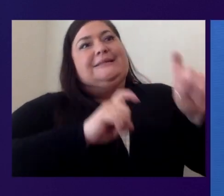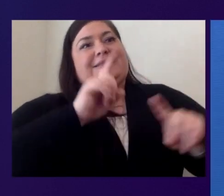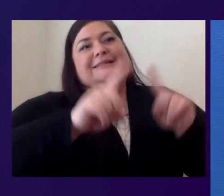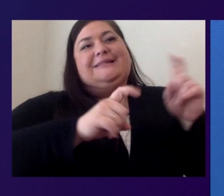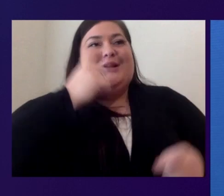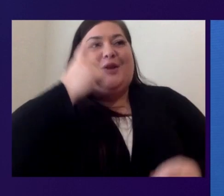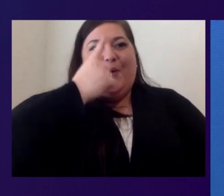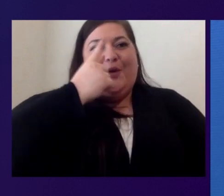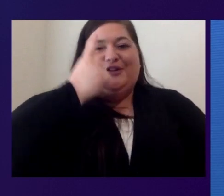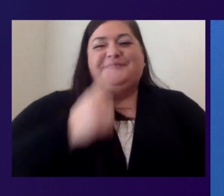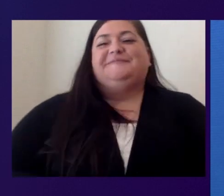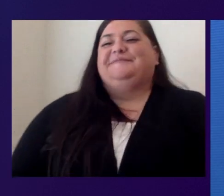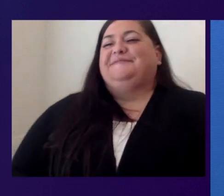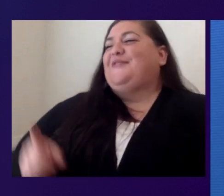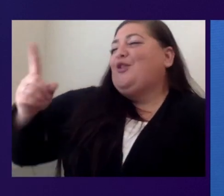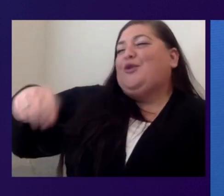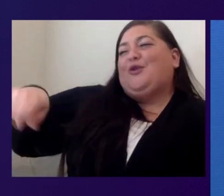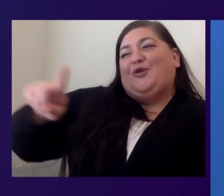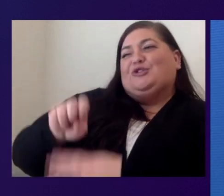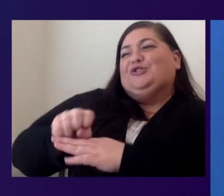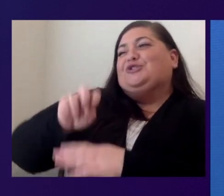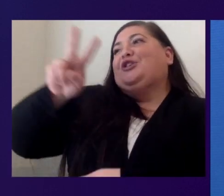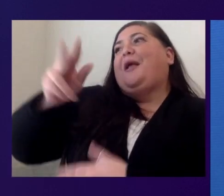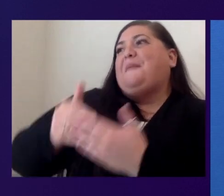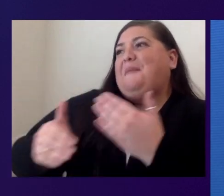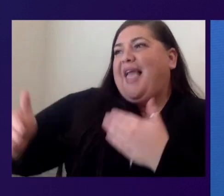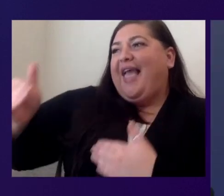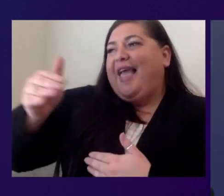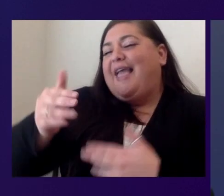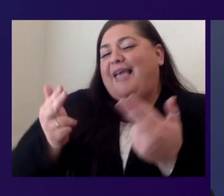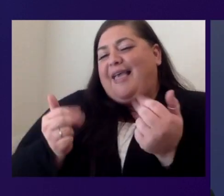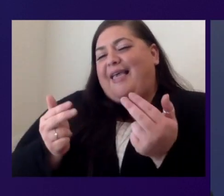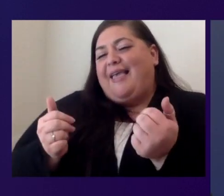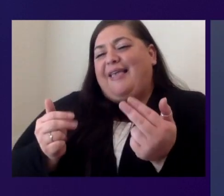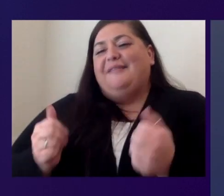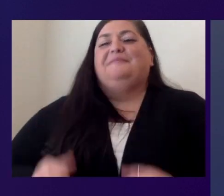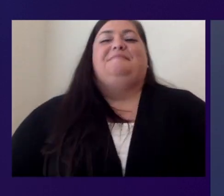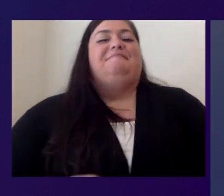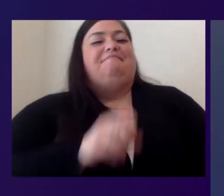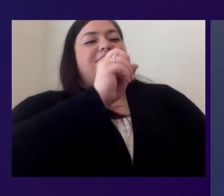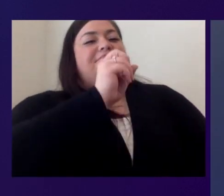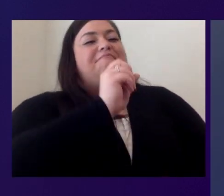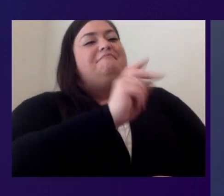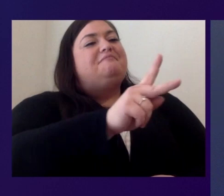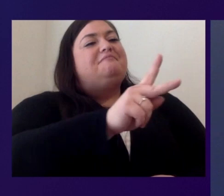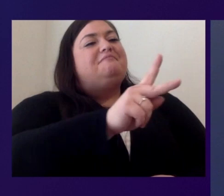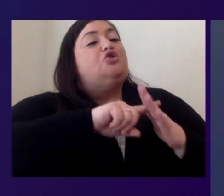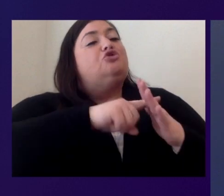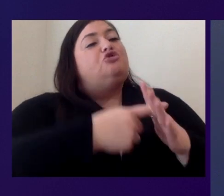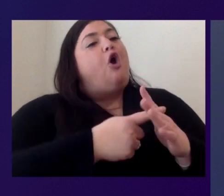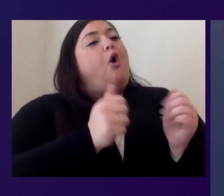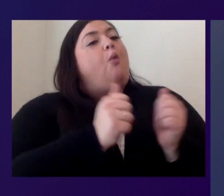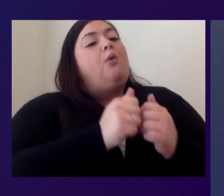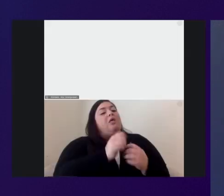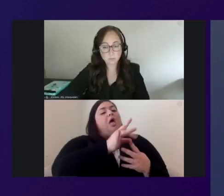Yes. Sorry, Jeff. Go ahead. Well, okay, let's start with the options for different licensing, and I